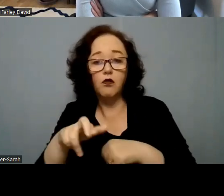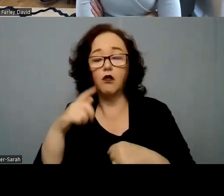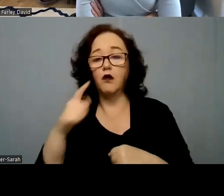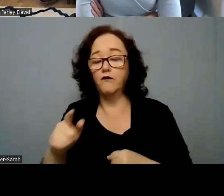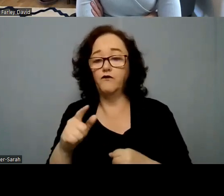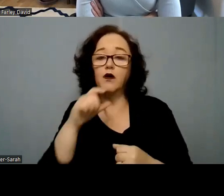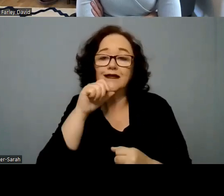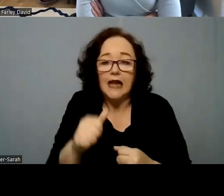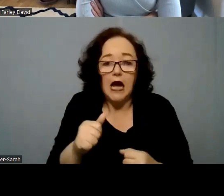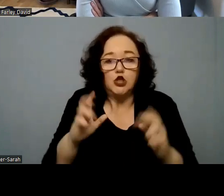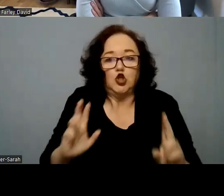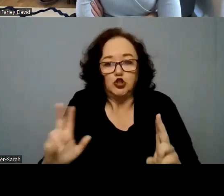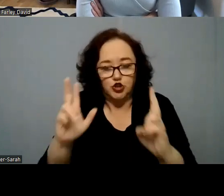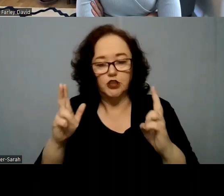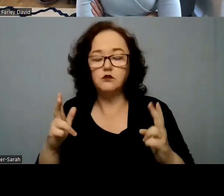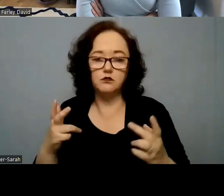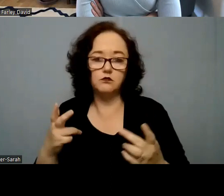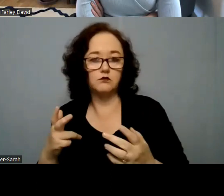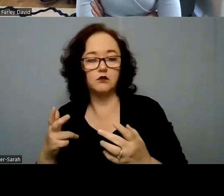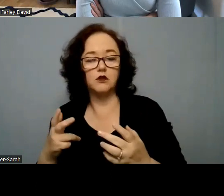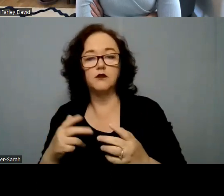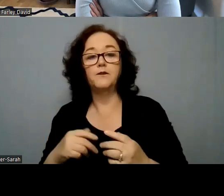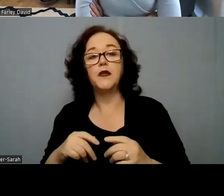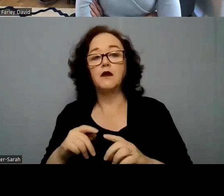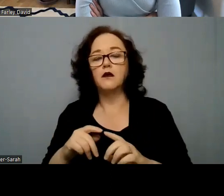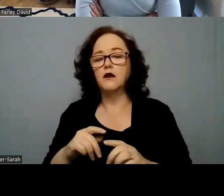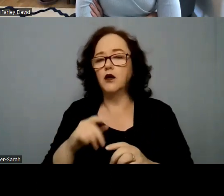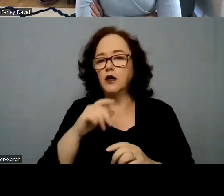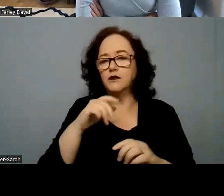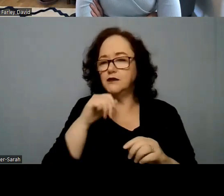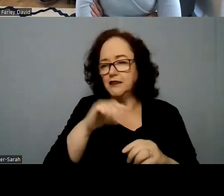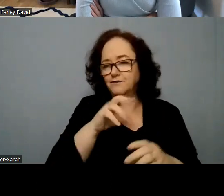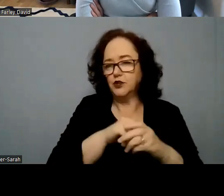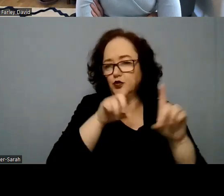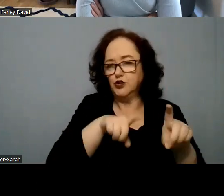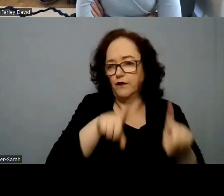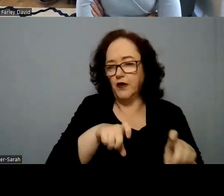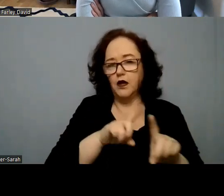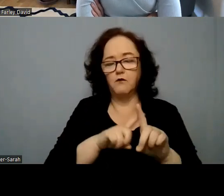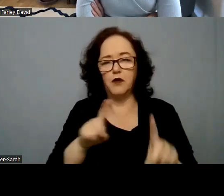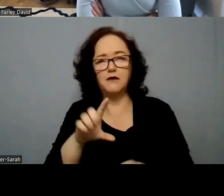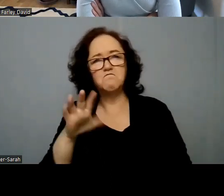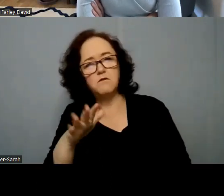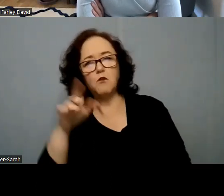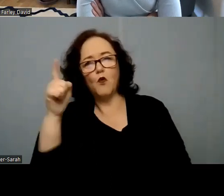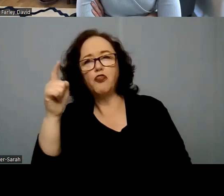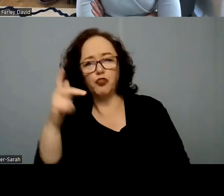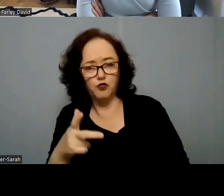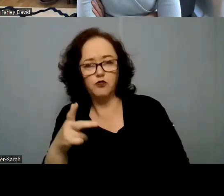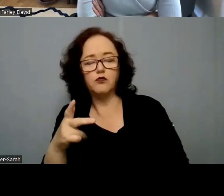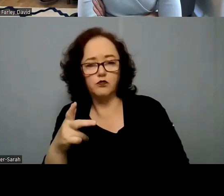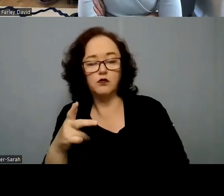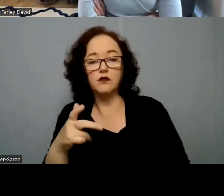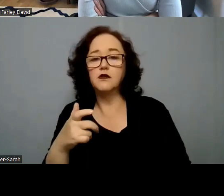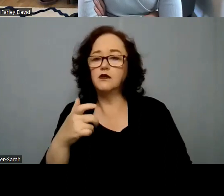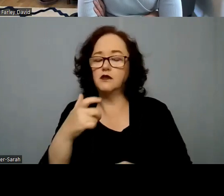didn't cover this in the survey, but among those who maybe the third or so that didn't indicate they're partnering with call lines to